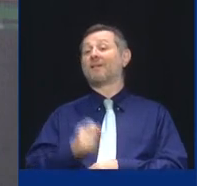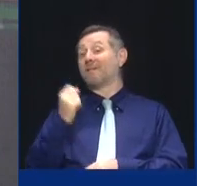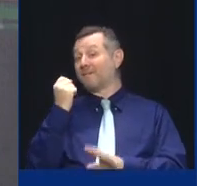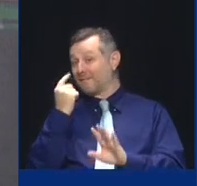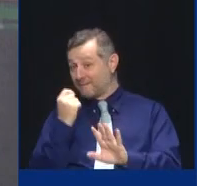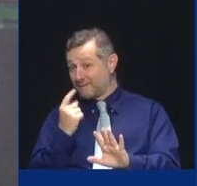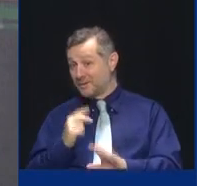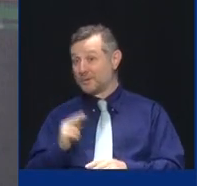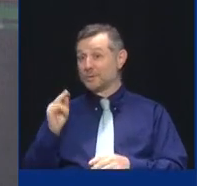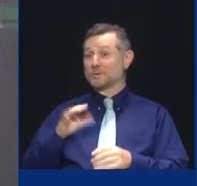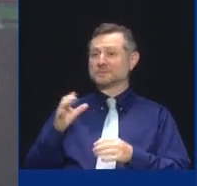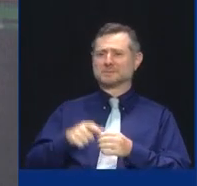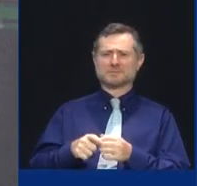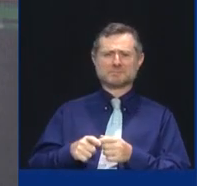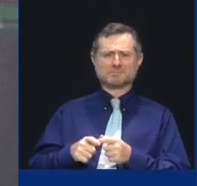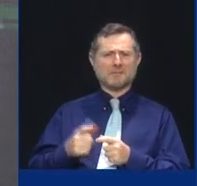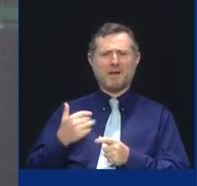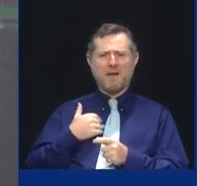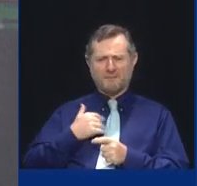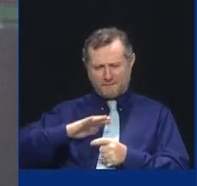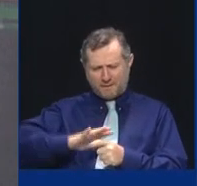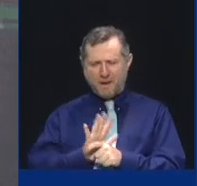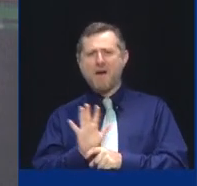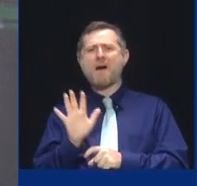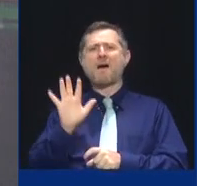of the New York story, right?